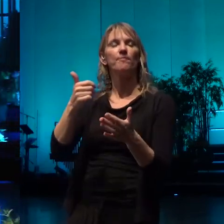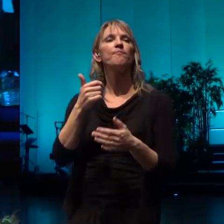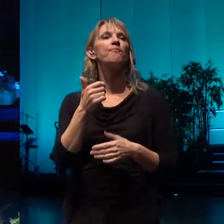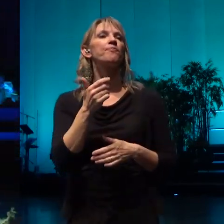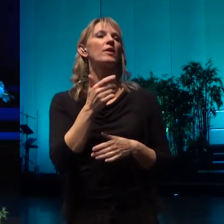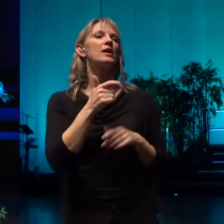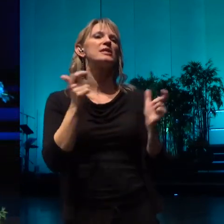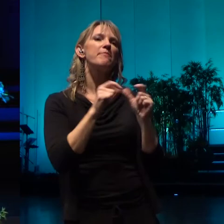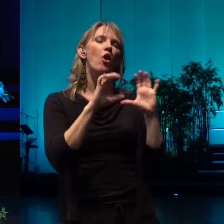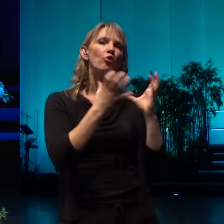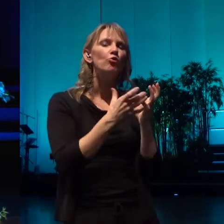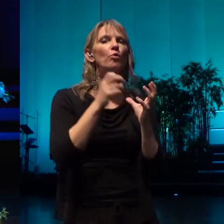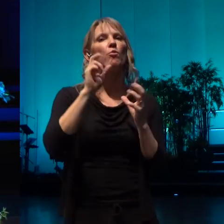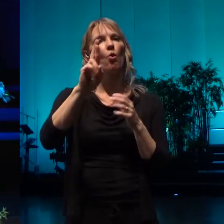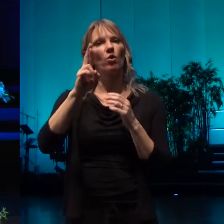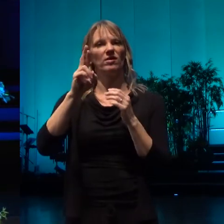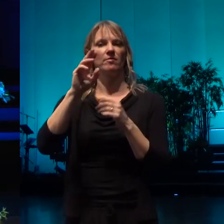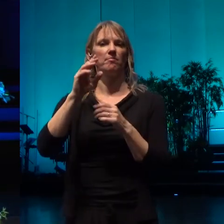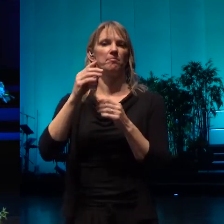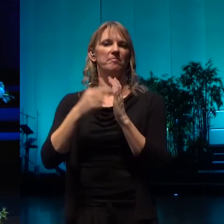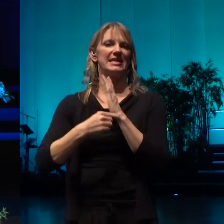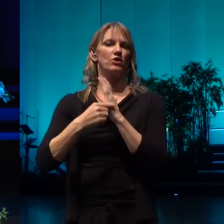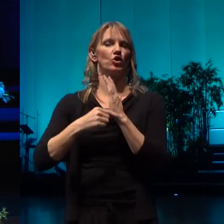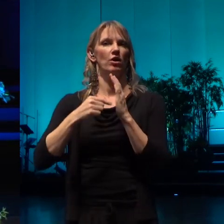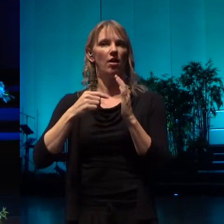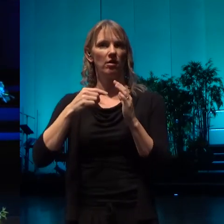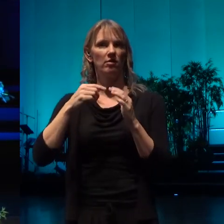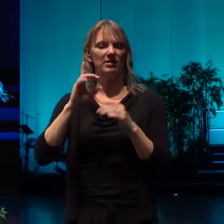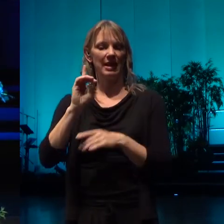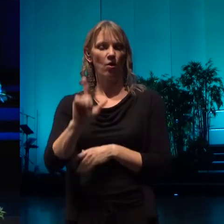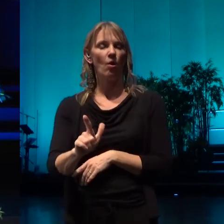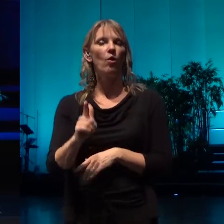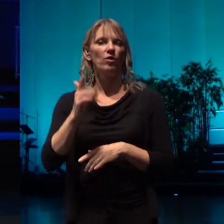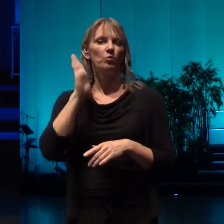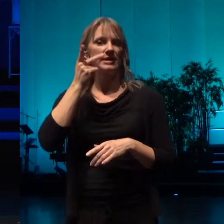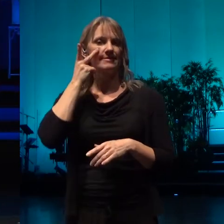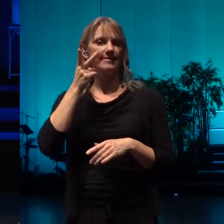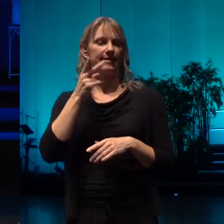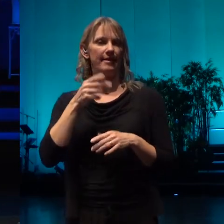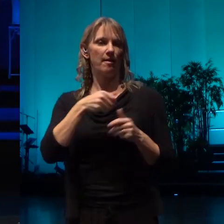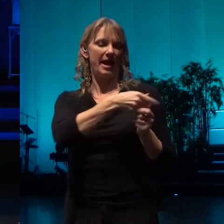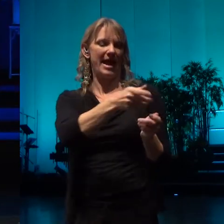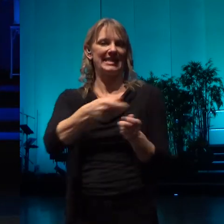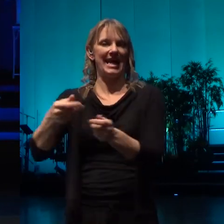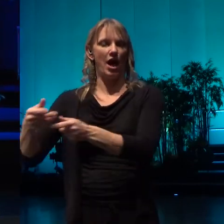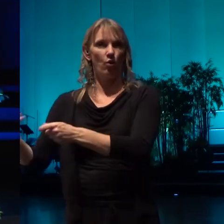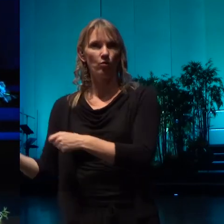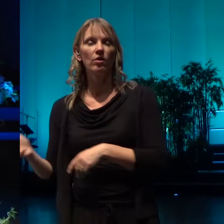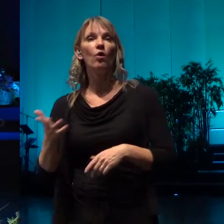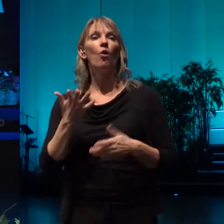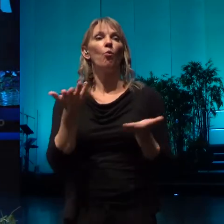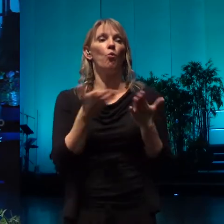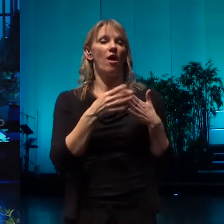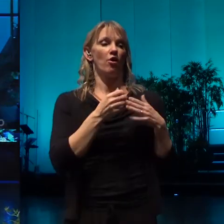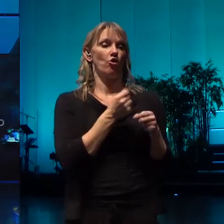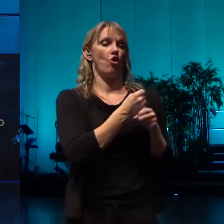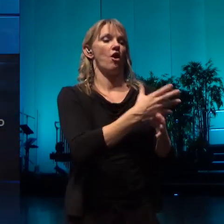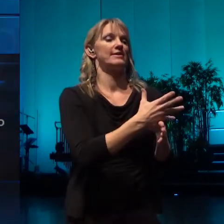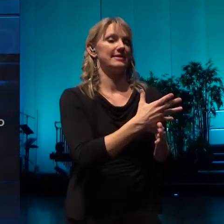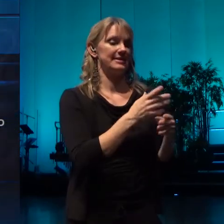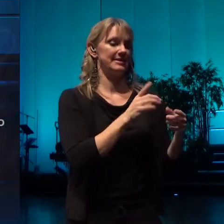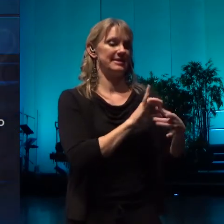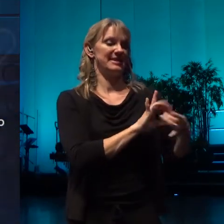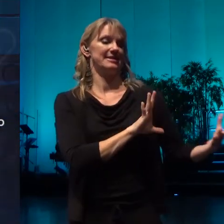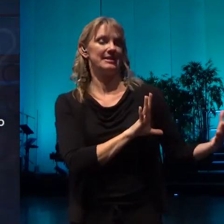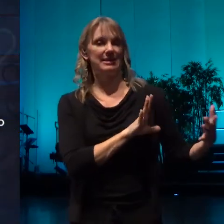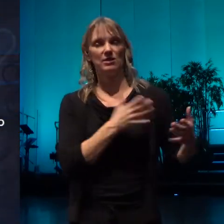material you may download today, you'll see a handout, and it talks about what leads to dissonance and what leads